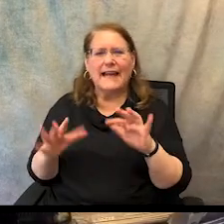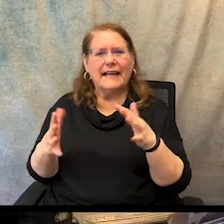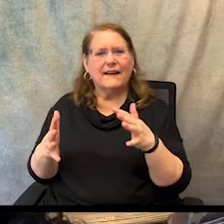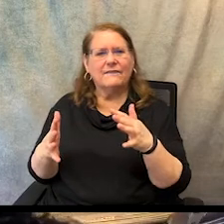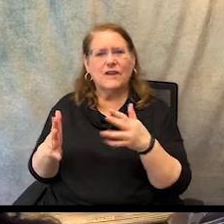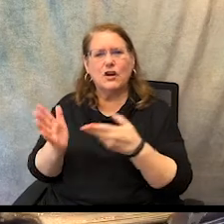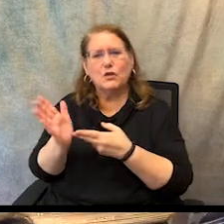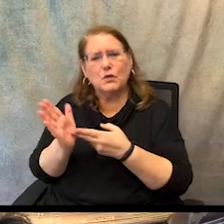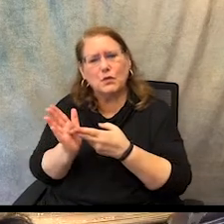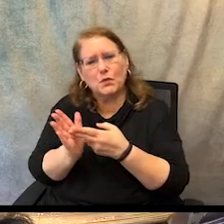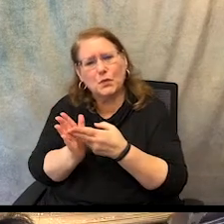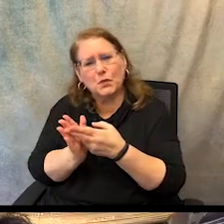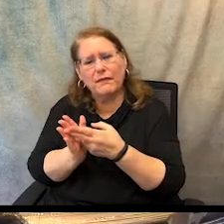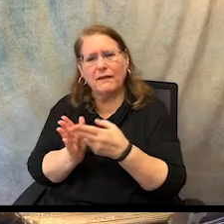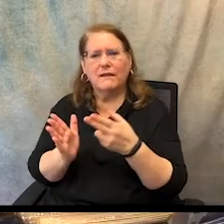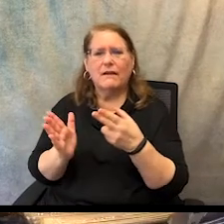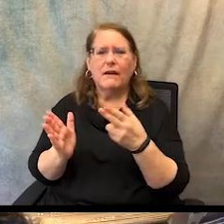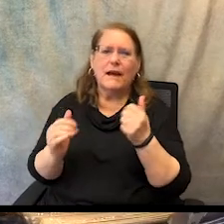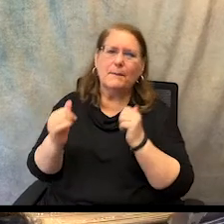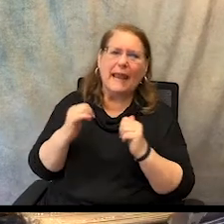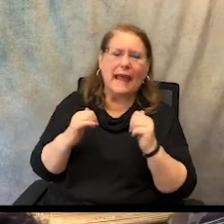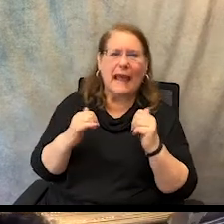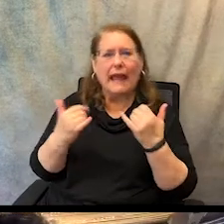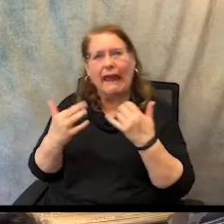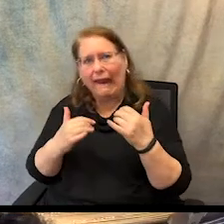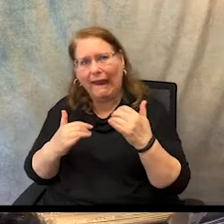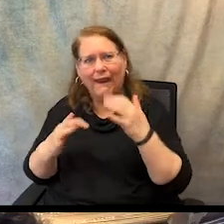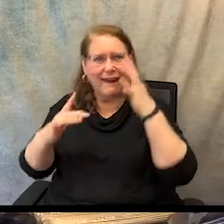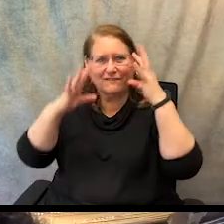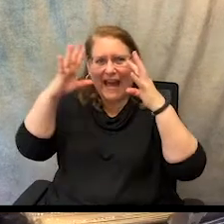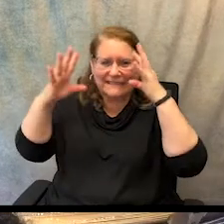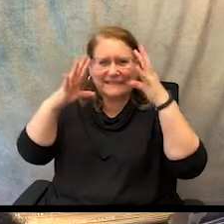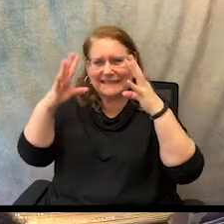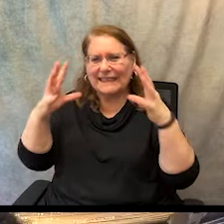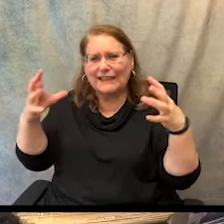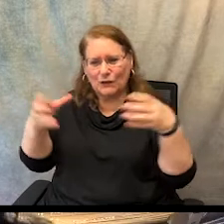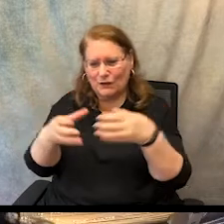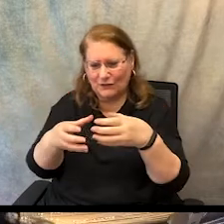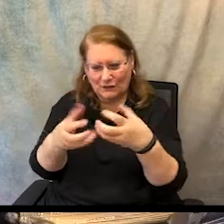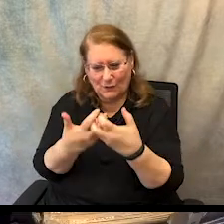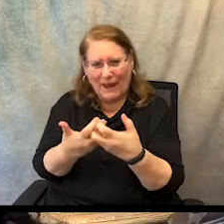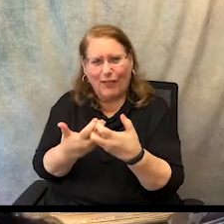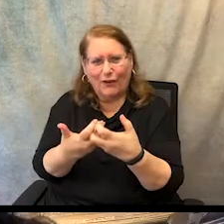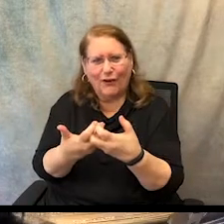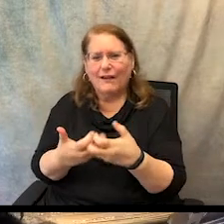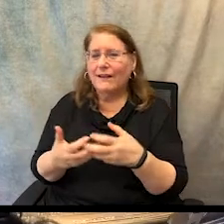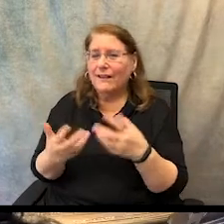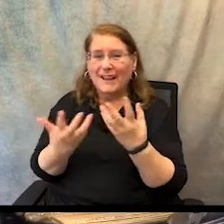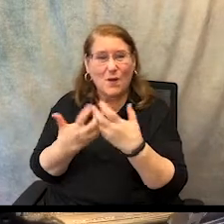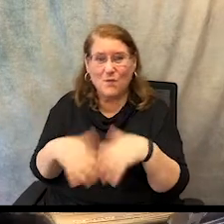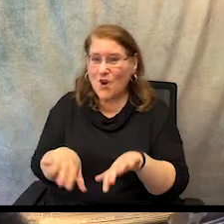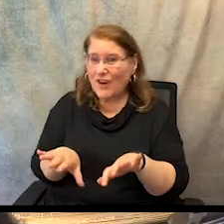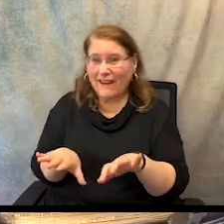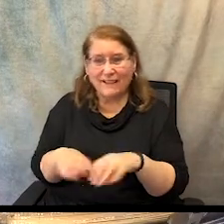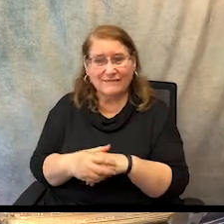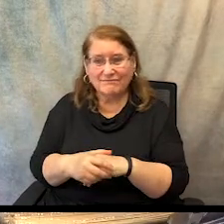of truth, this kind of play, of fantasy together, you know. Yeah. And it's working.